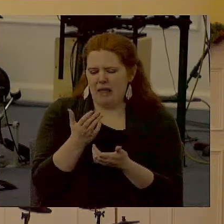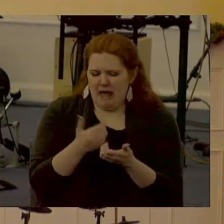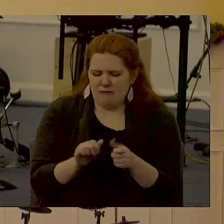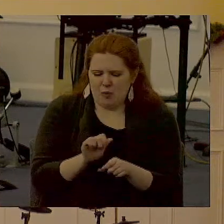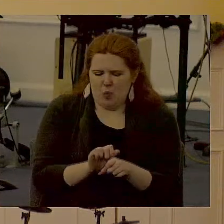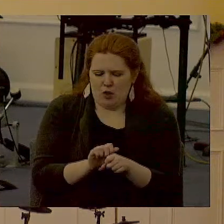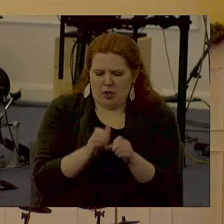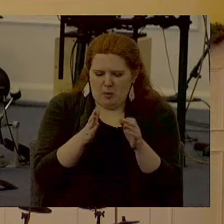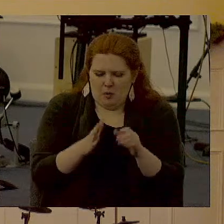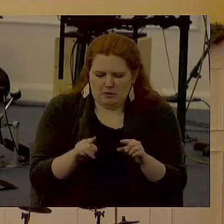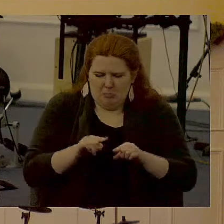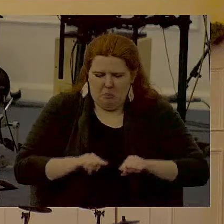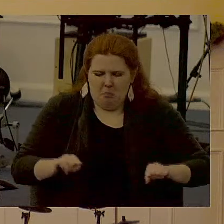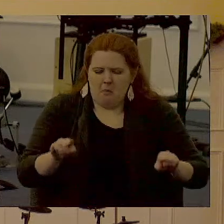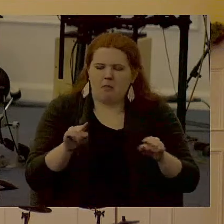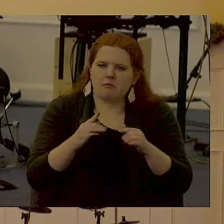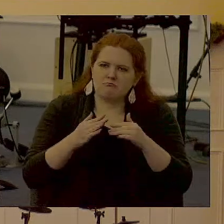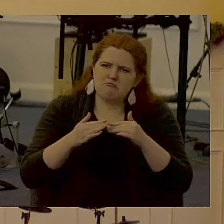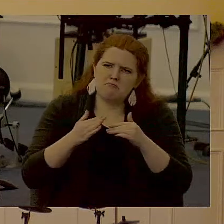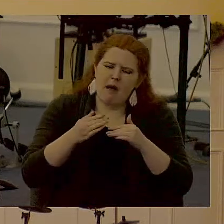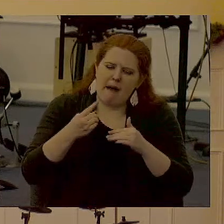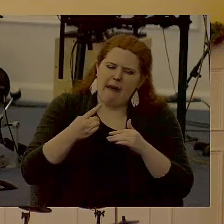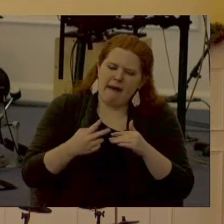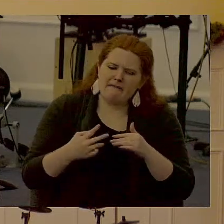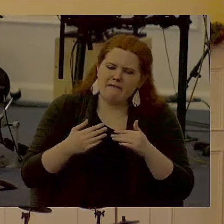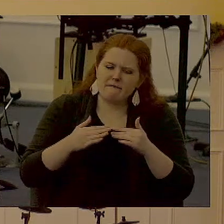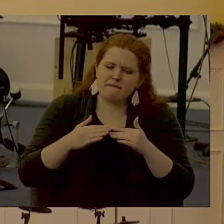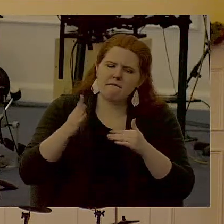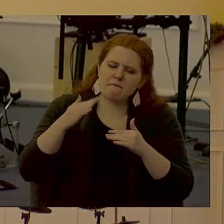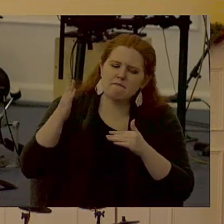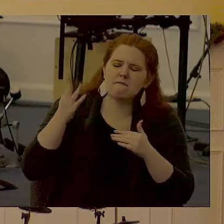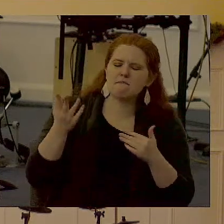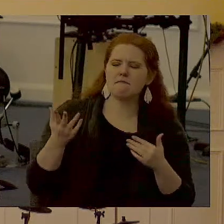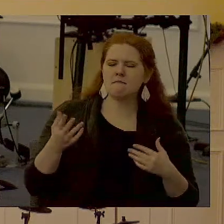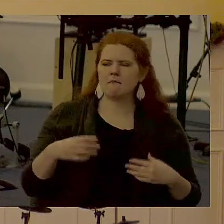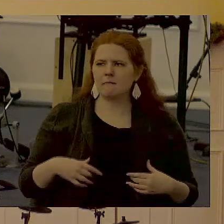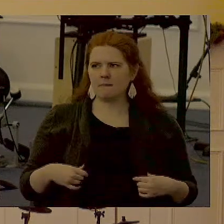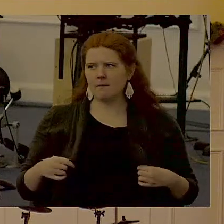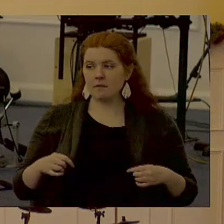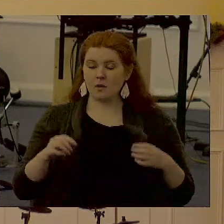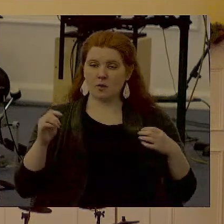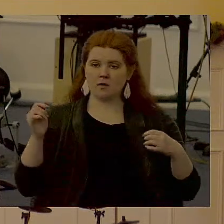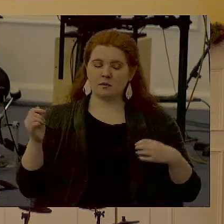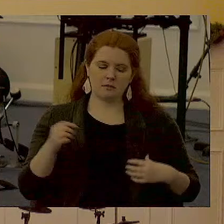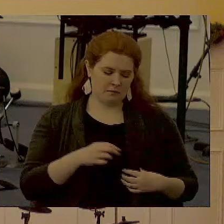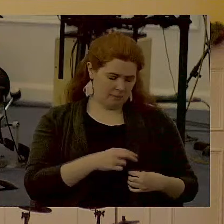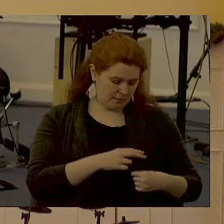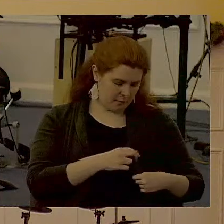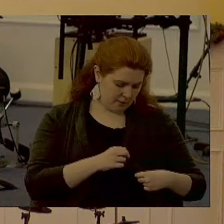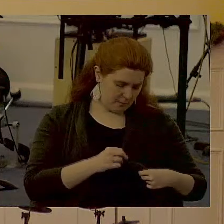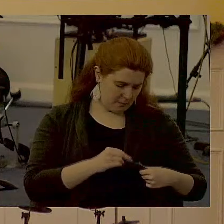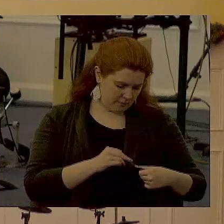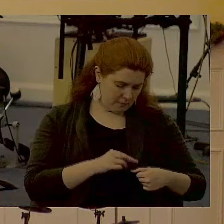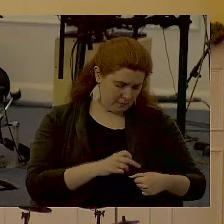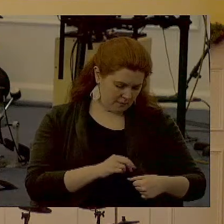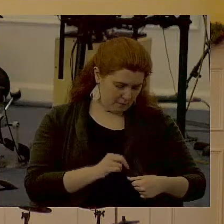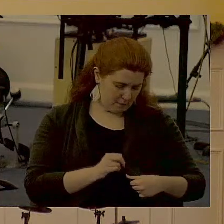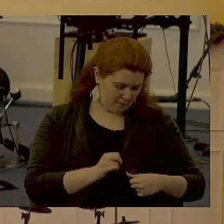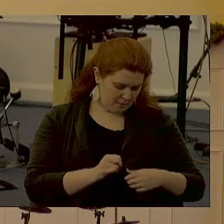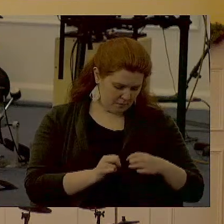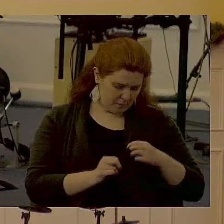here is above that halfway mark. That all of us, in comparison to the rest of the